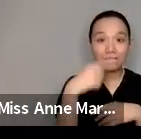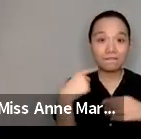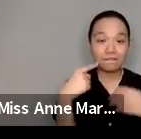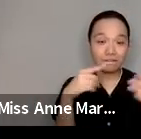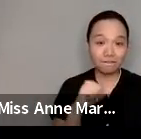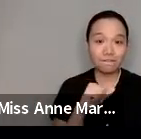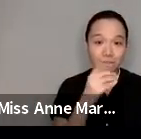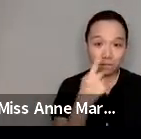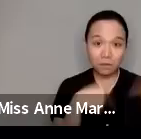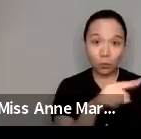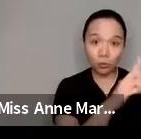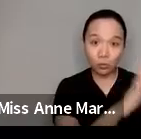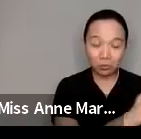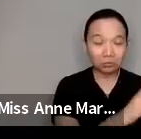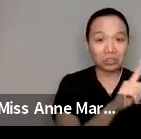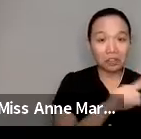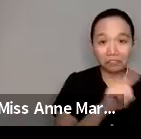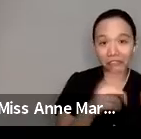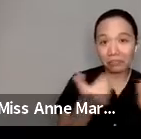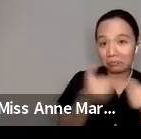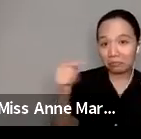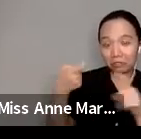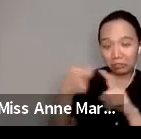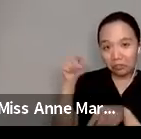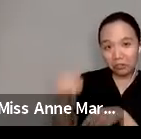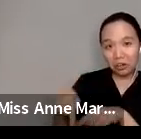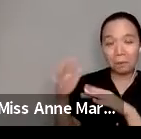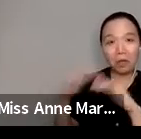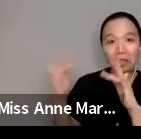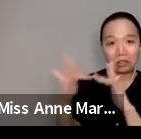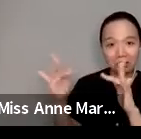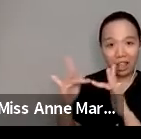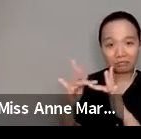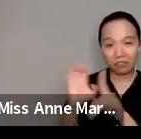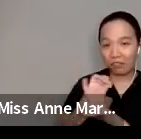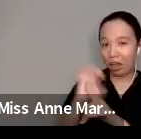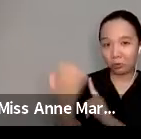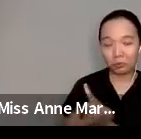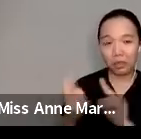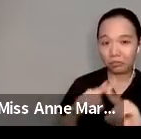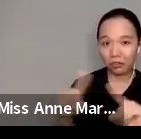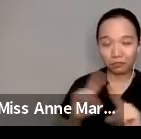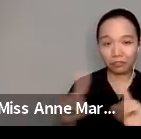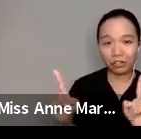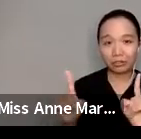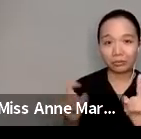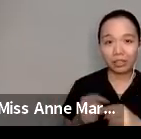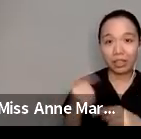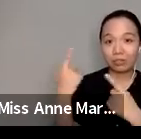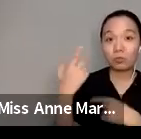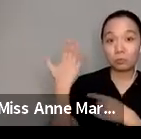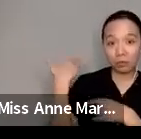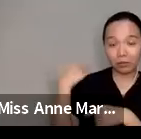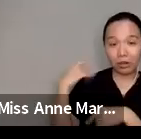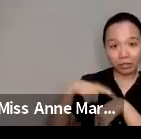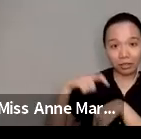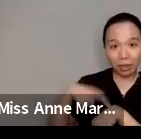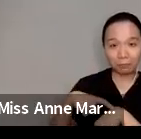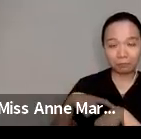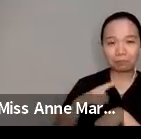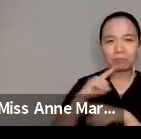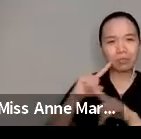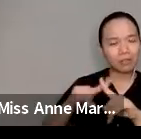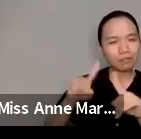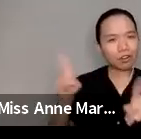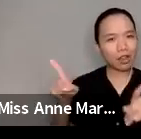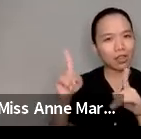anymore. The environment of my online class in that time was like an opposite environment